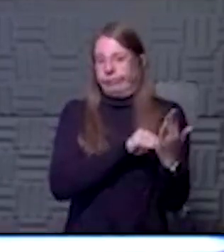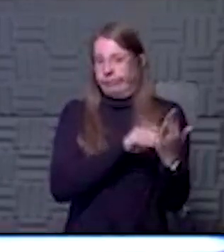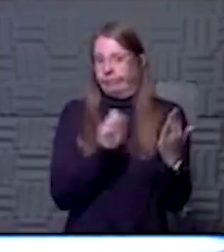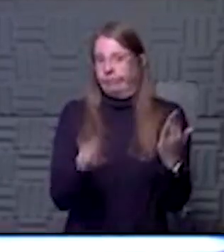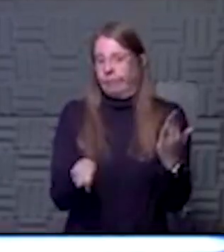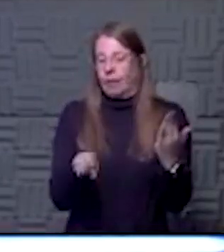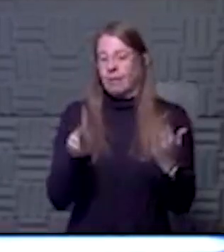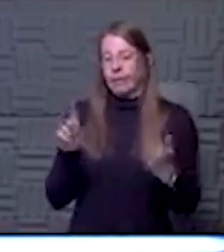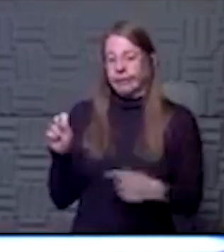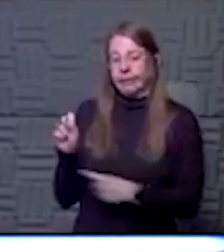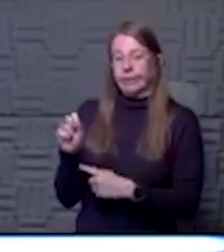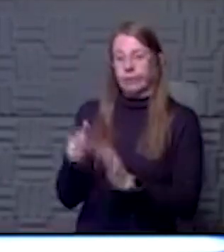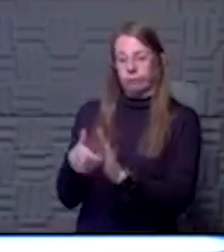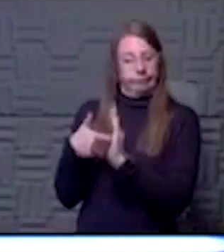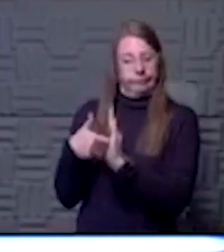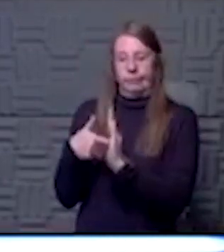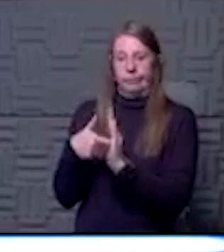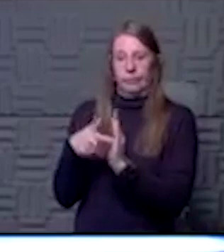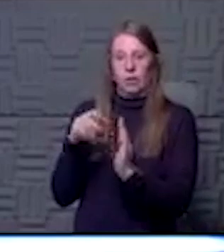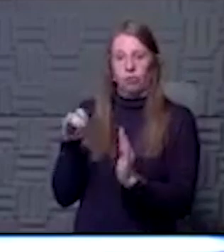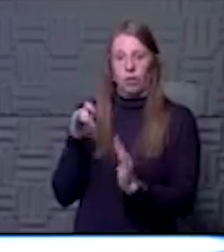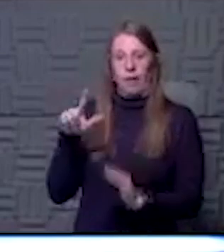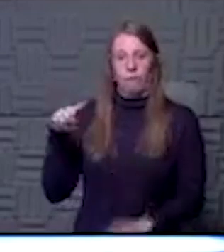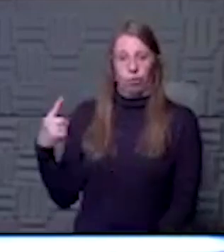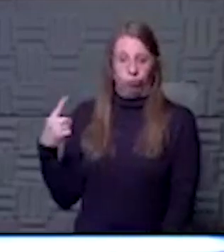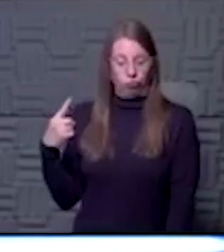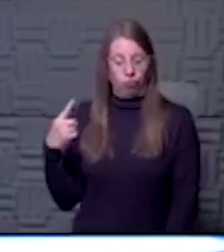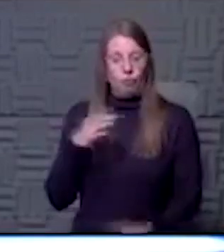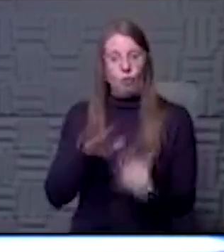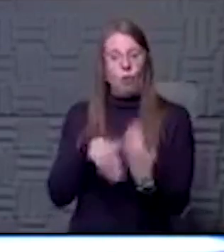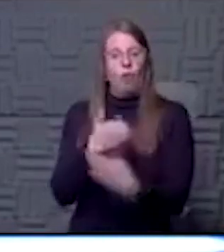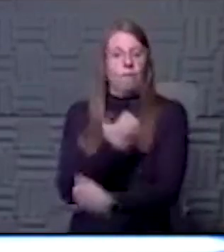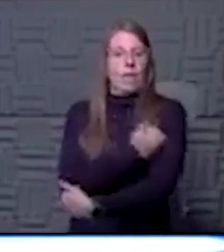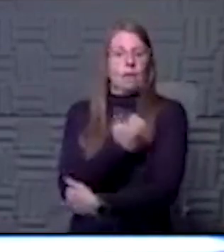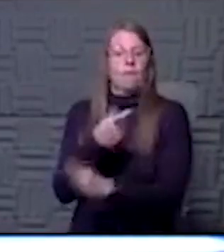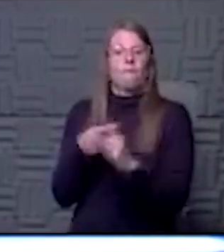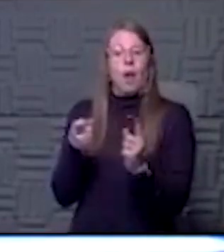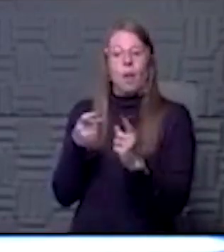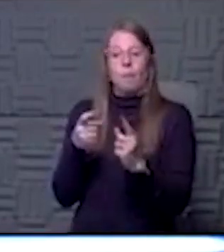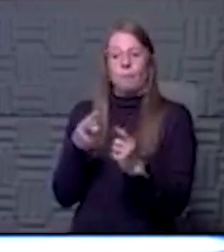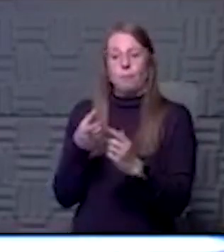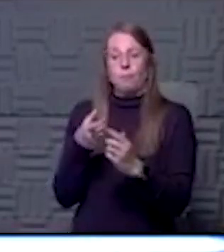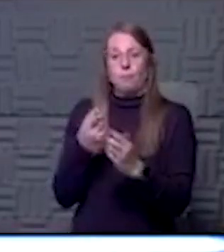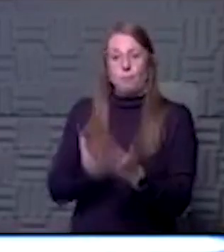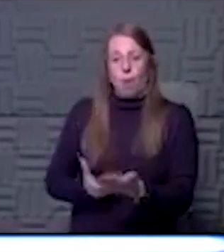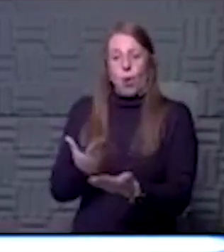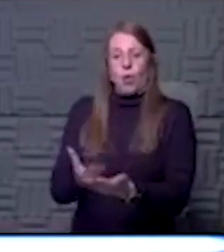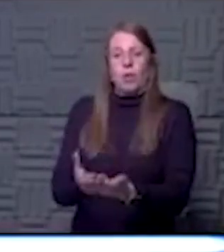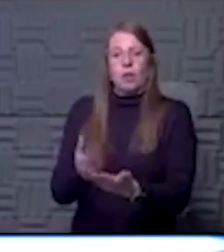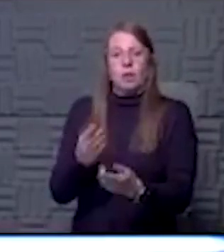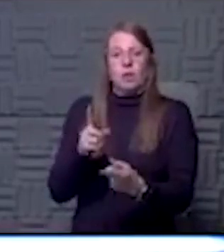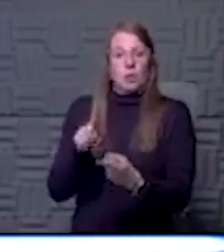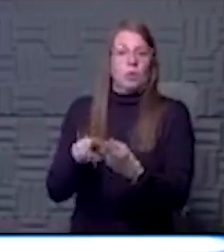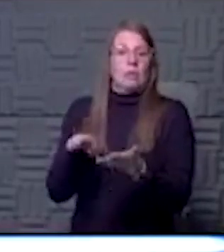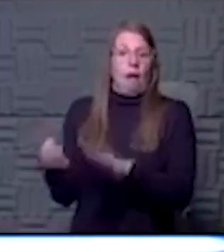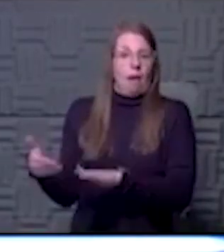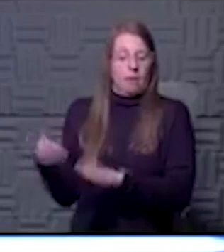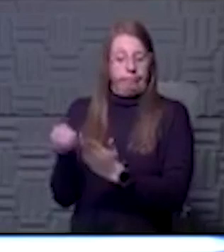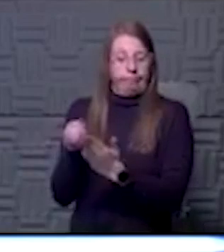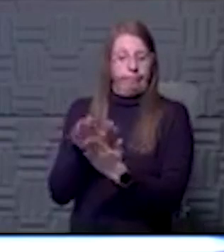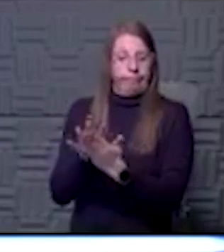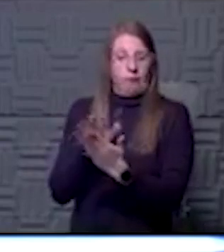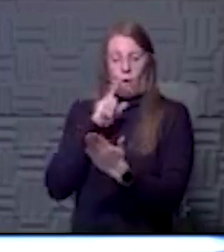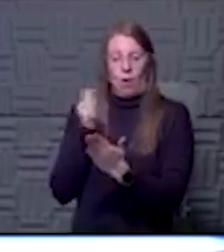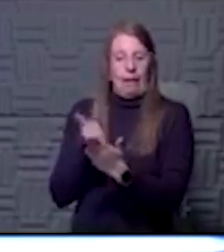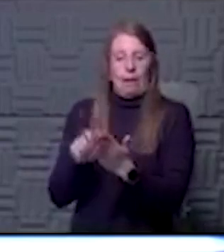in Kansas, it's now a requirement as of July 1st of this year that all vaccinations from birth to death are recorded for